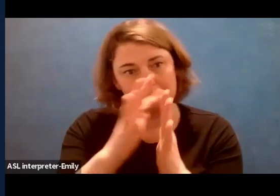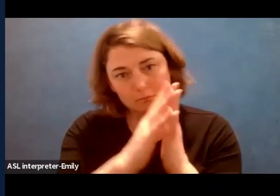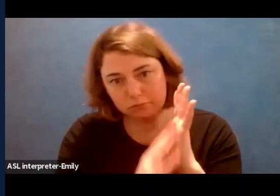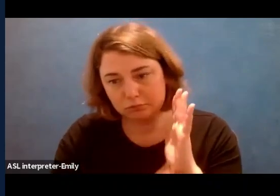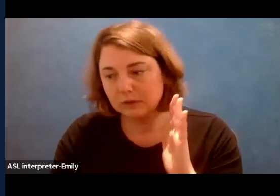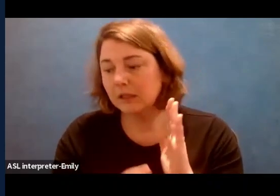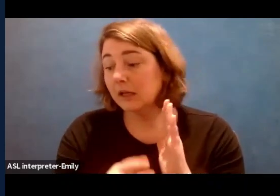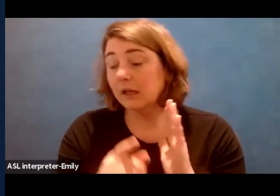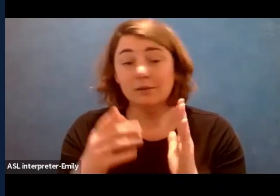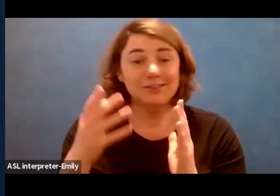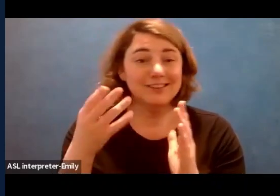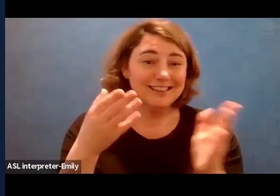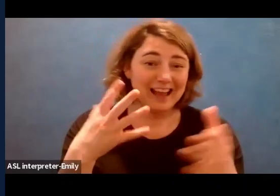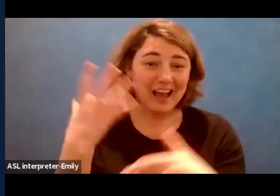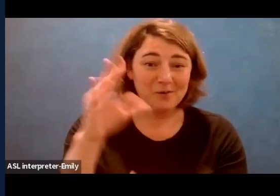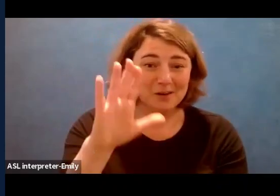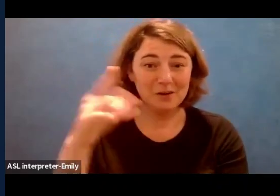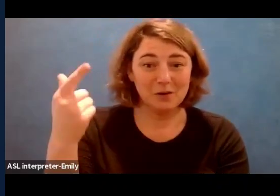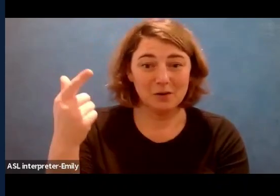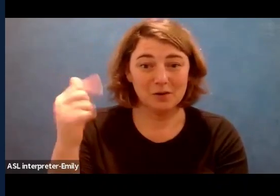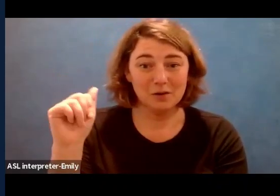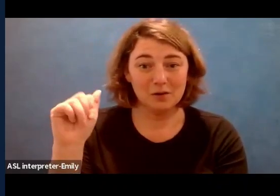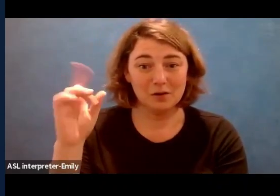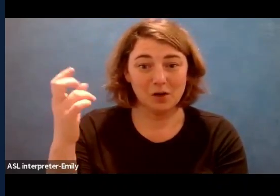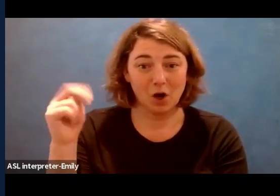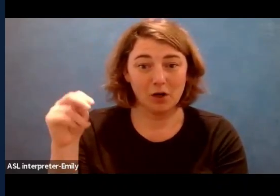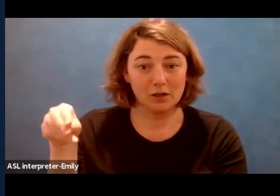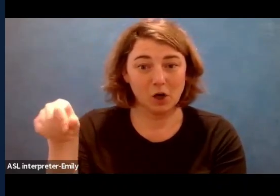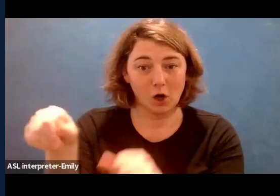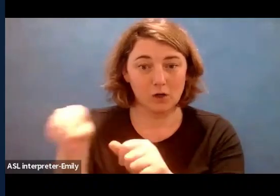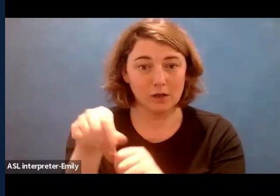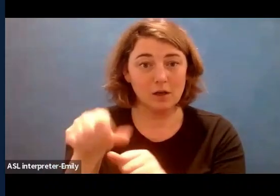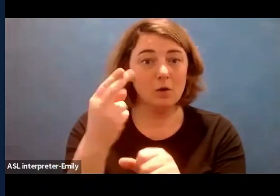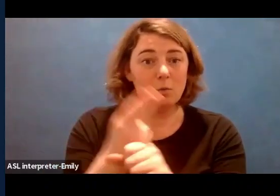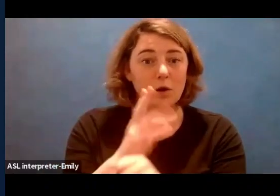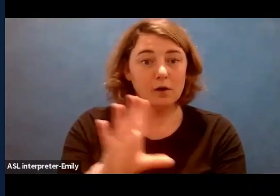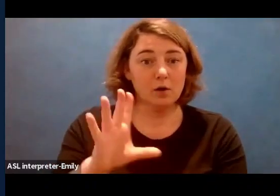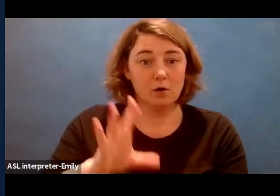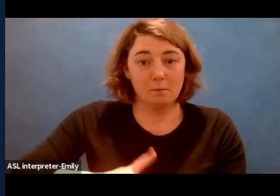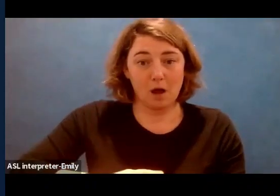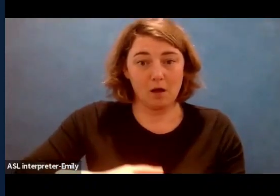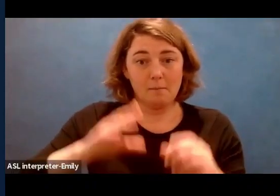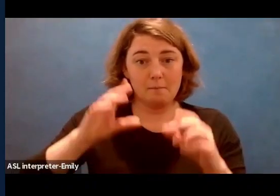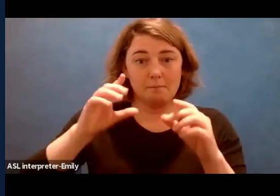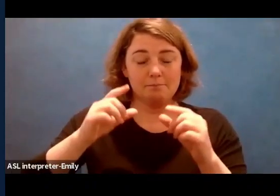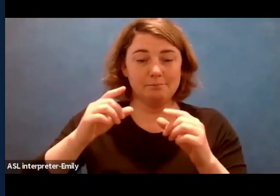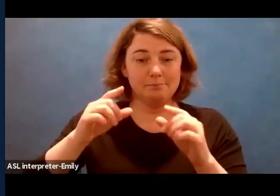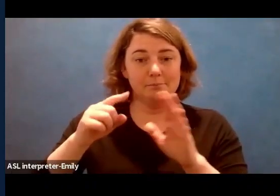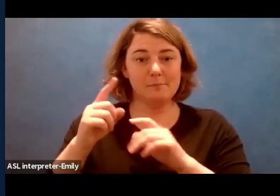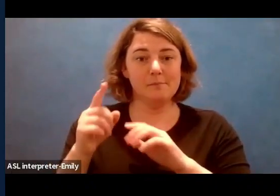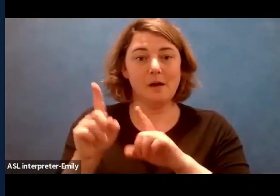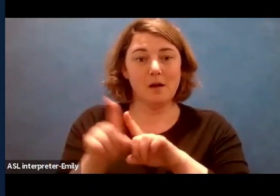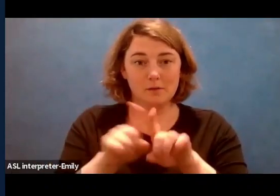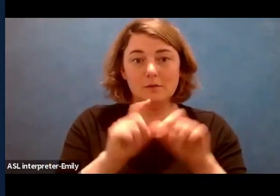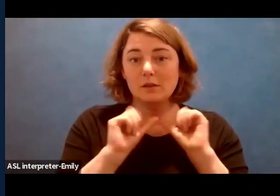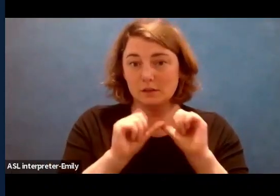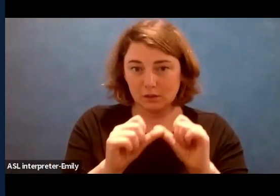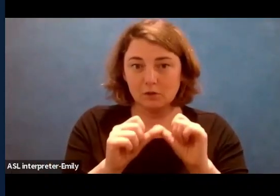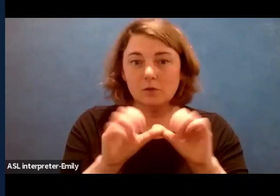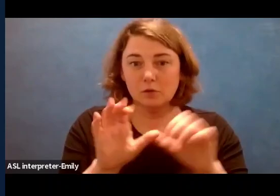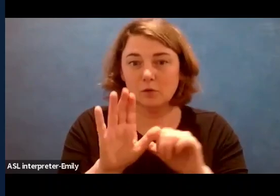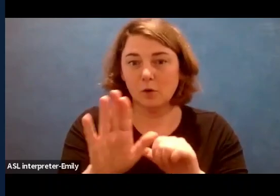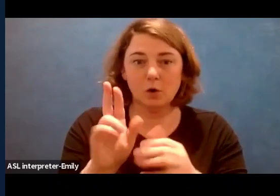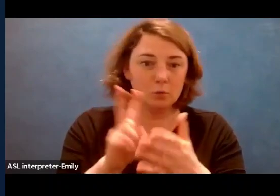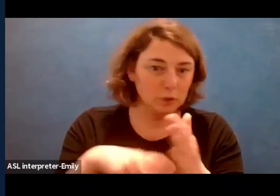And here she is out in her garden wearing her monitor, and she's also continuing to do